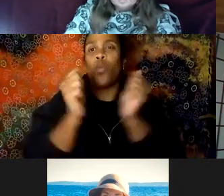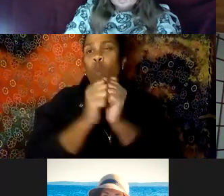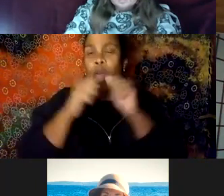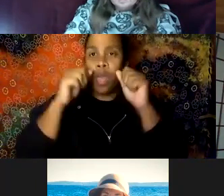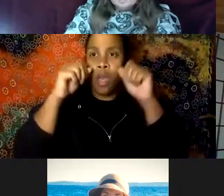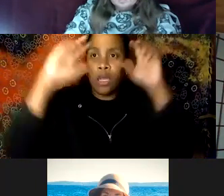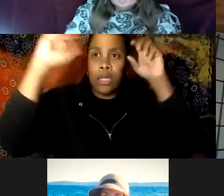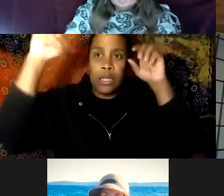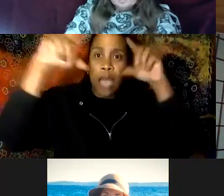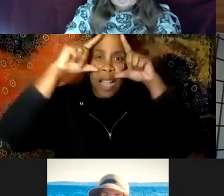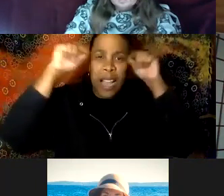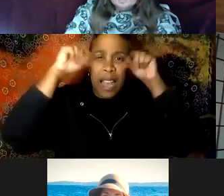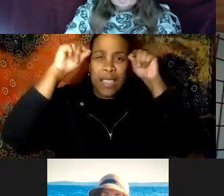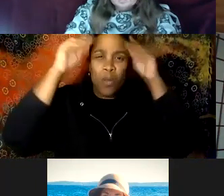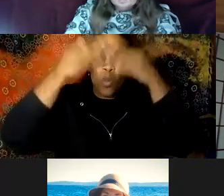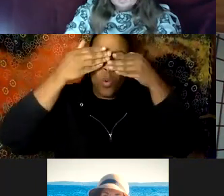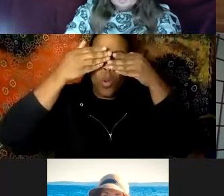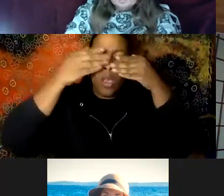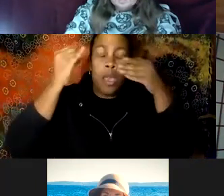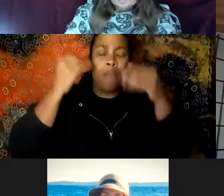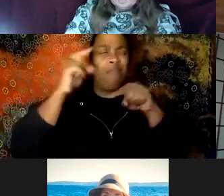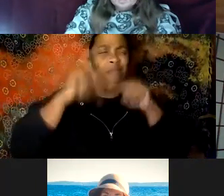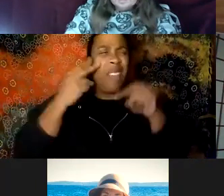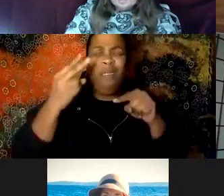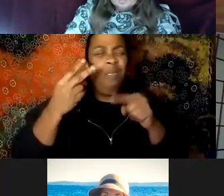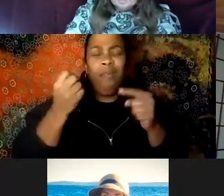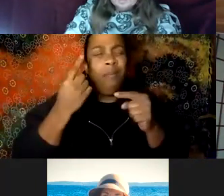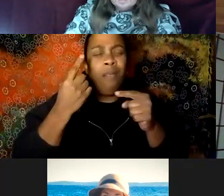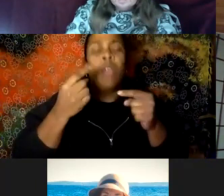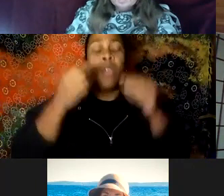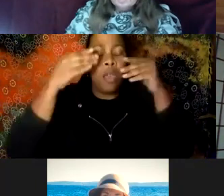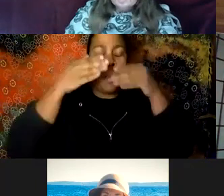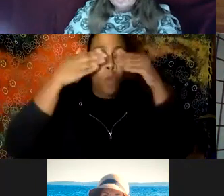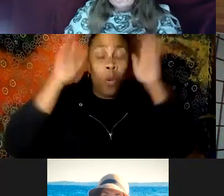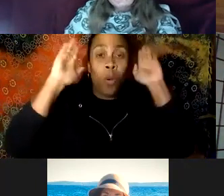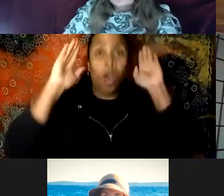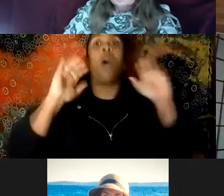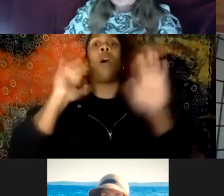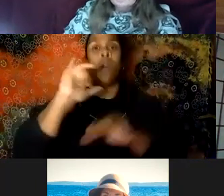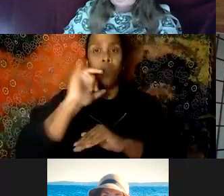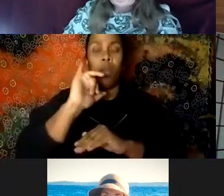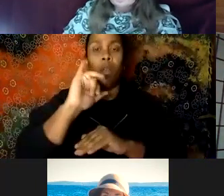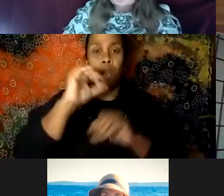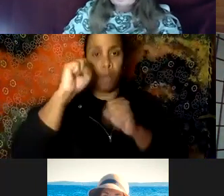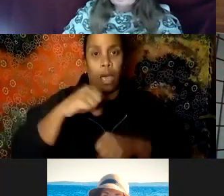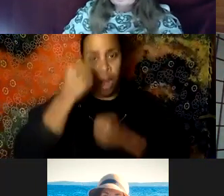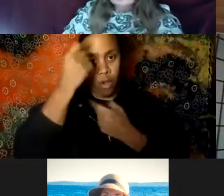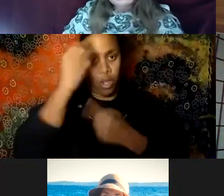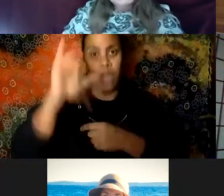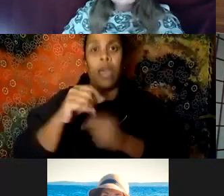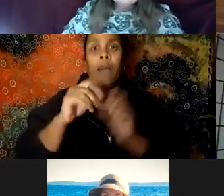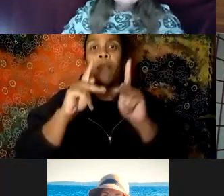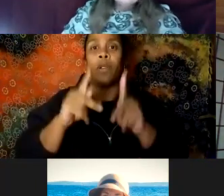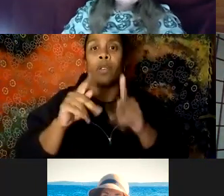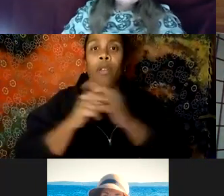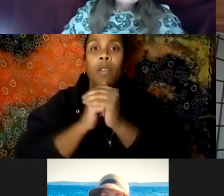And as soon as you see their eyes, there's so much here. We all see so much in each other. I use a set of archetypes called Thrive types to